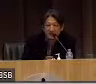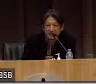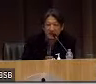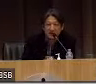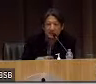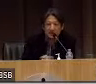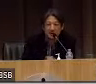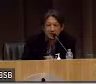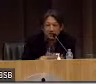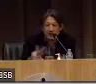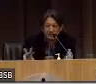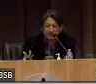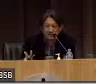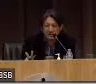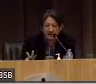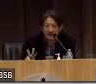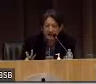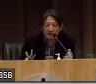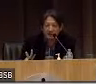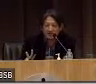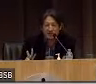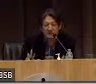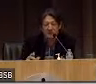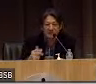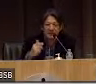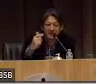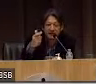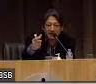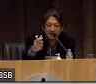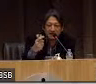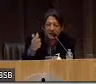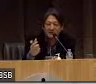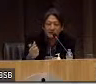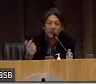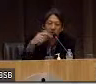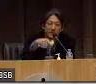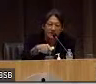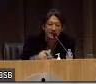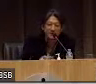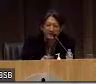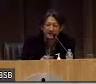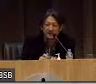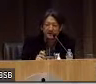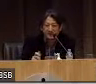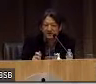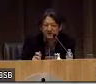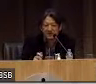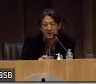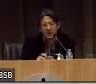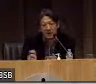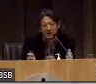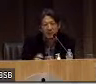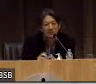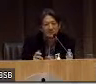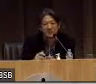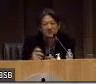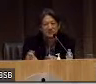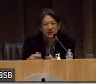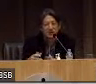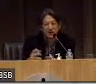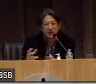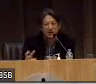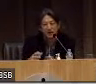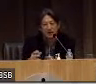and use the data. So all the logistics and technology to identify the problem and feed